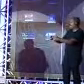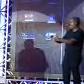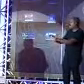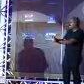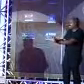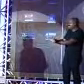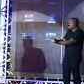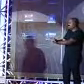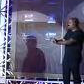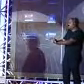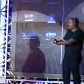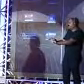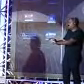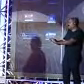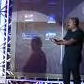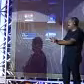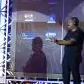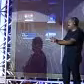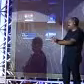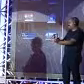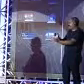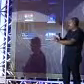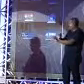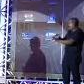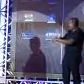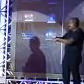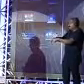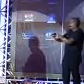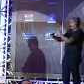discussion than I think we have time for now.